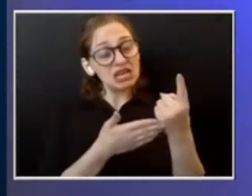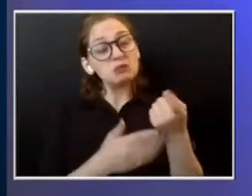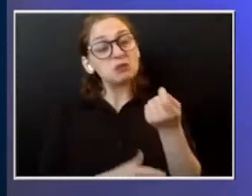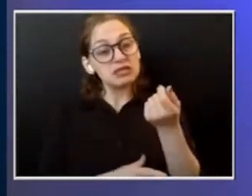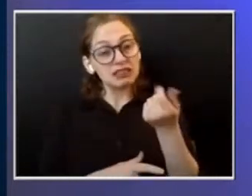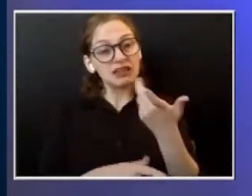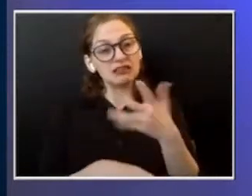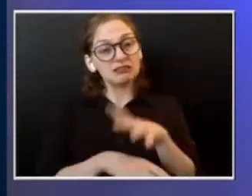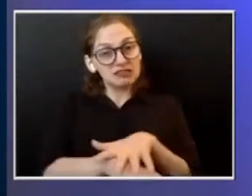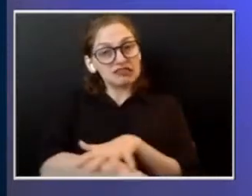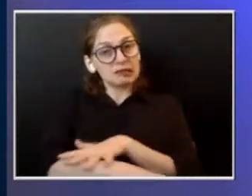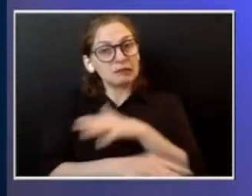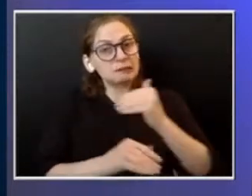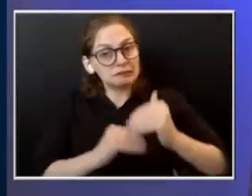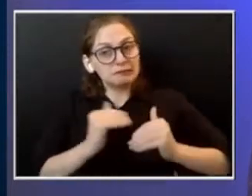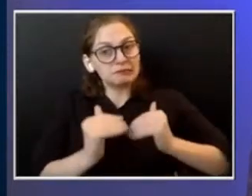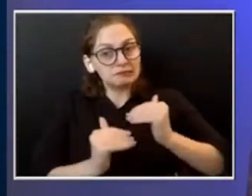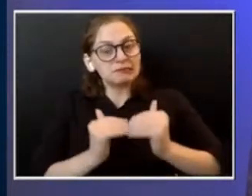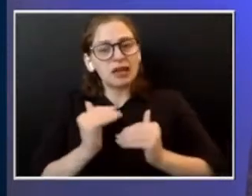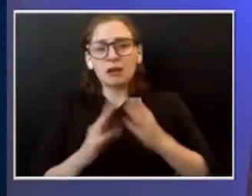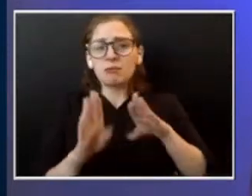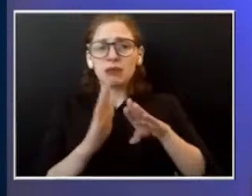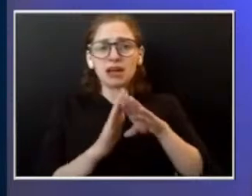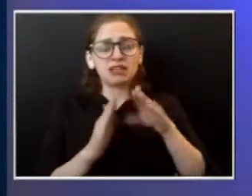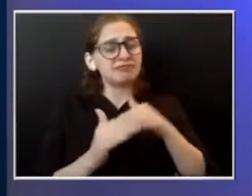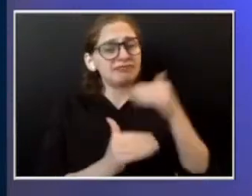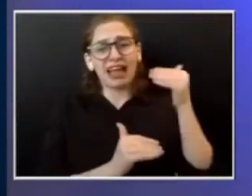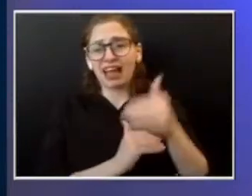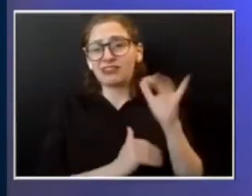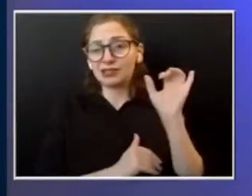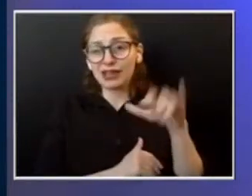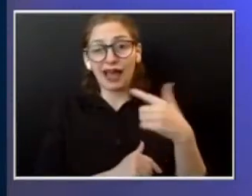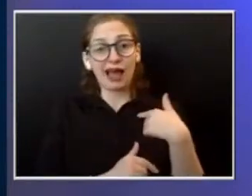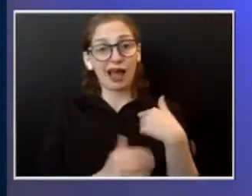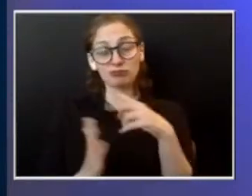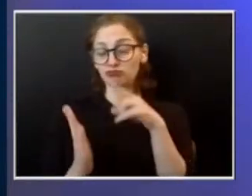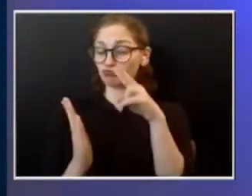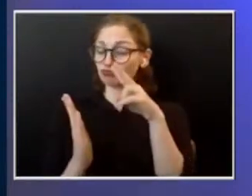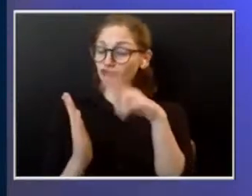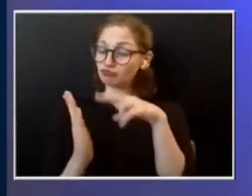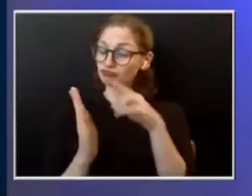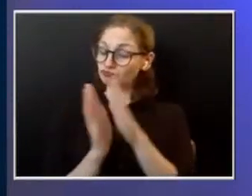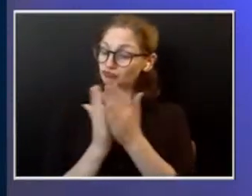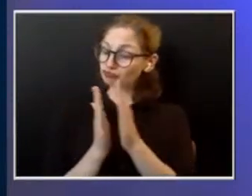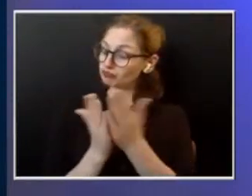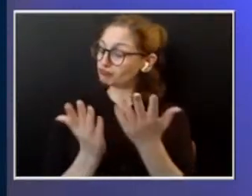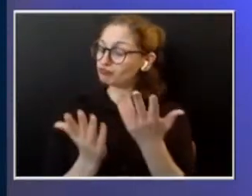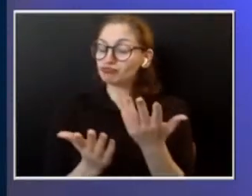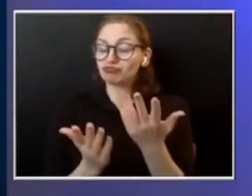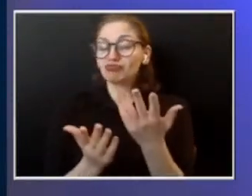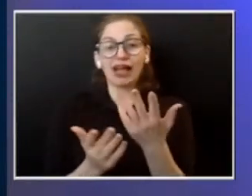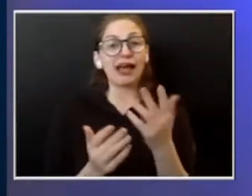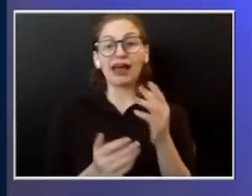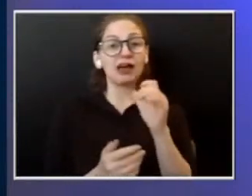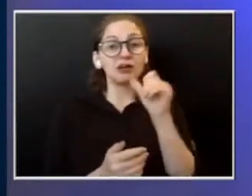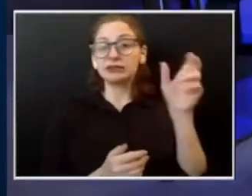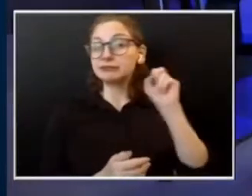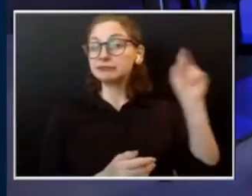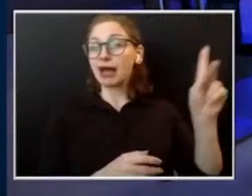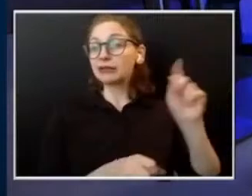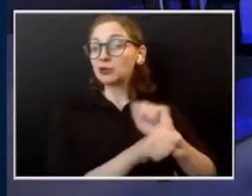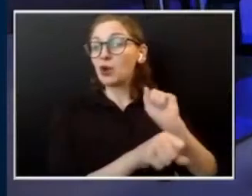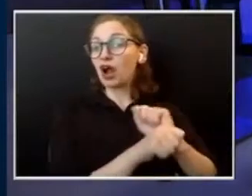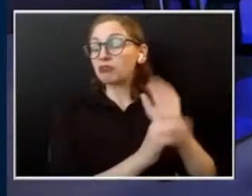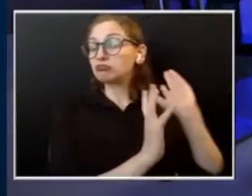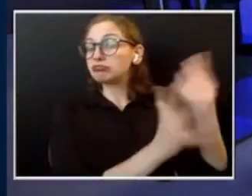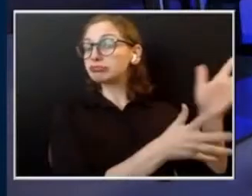that, I read a whole lot of books at home and didn't push going back to work, and loved every second of my time at home. So let me ask you, did